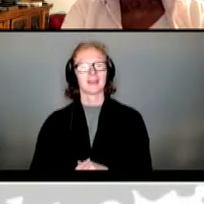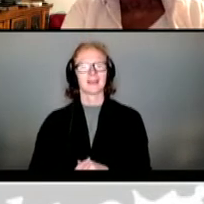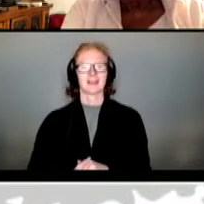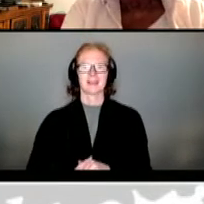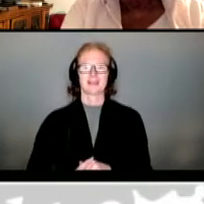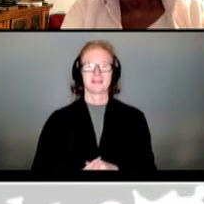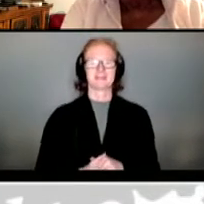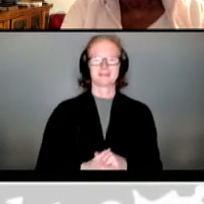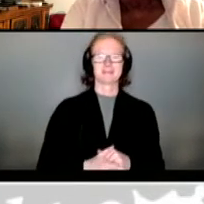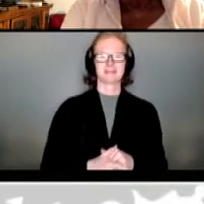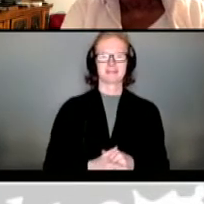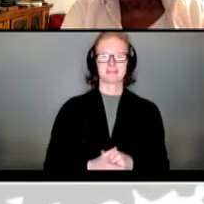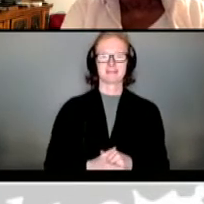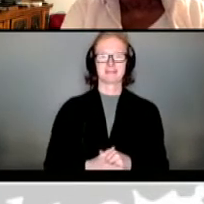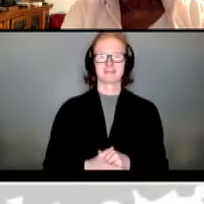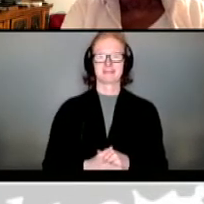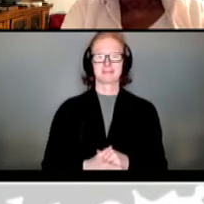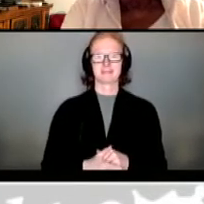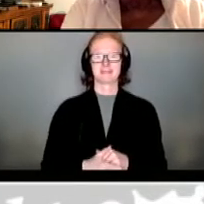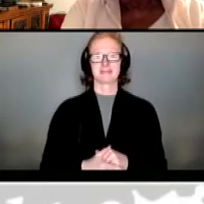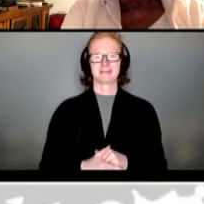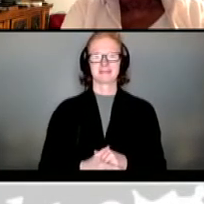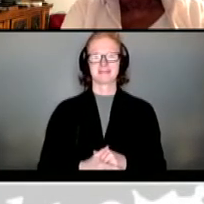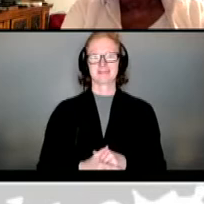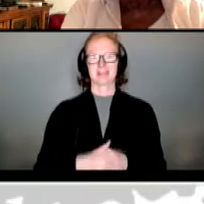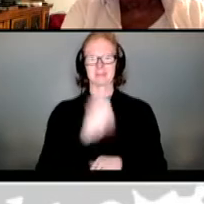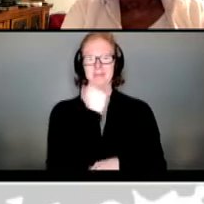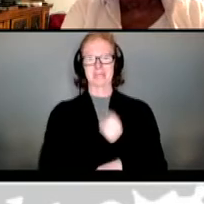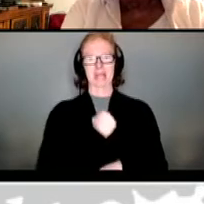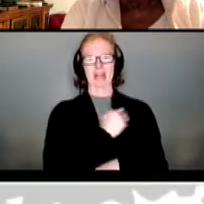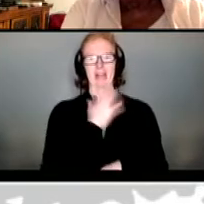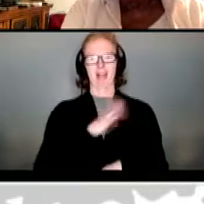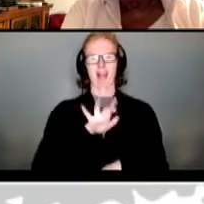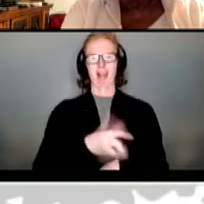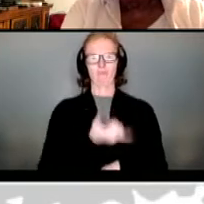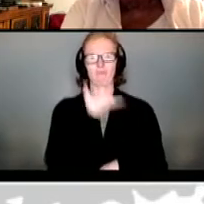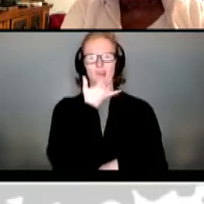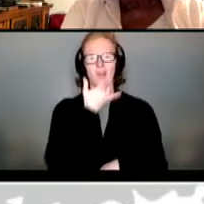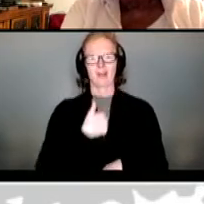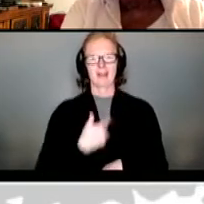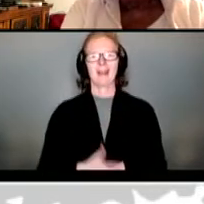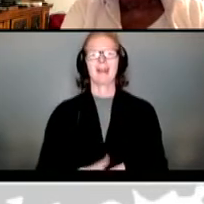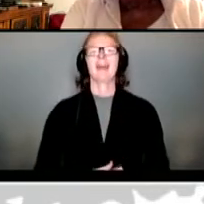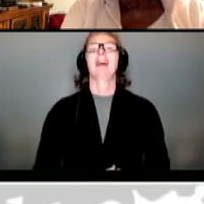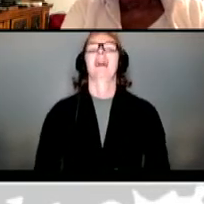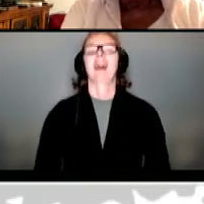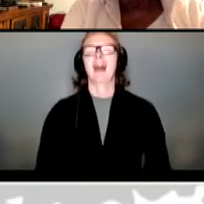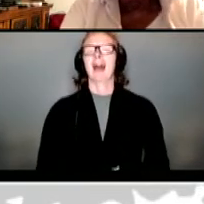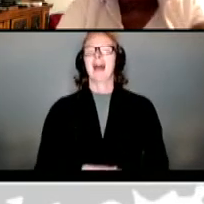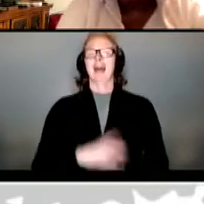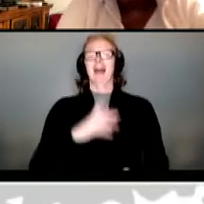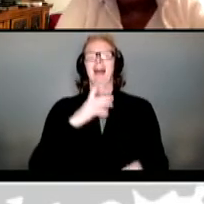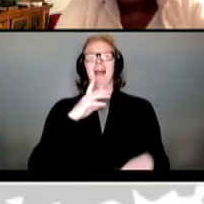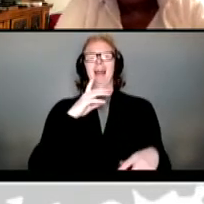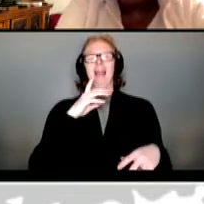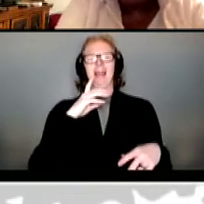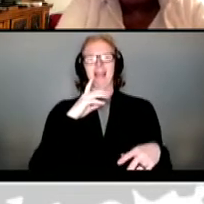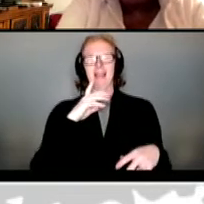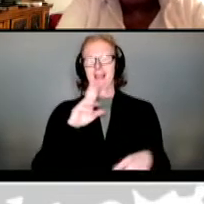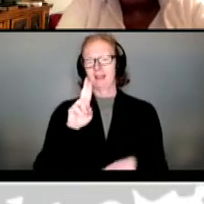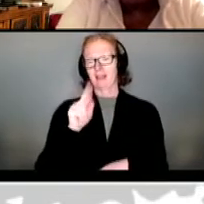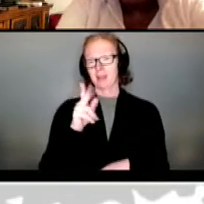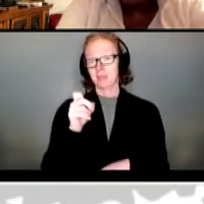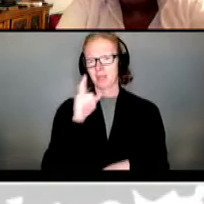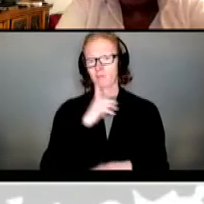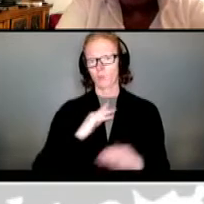Sorry, I didn't push the correct button on mute. I had already given an update on the Settlement